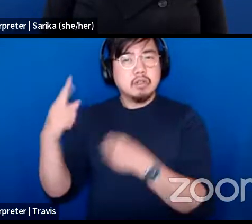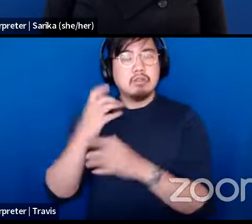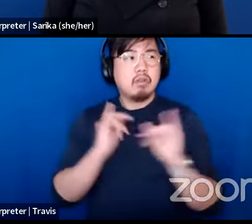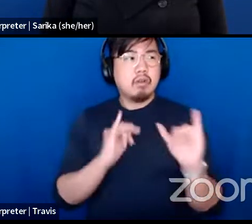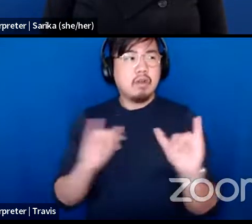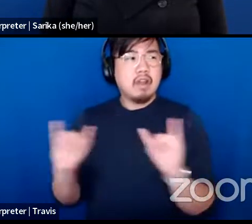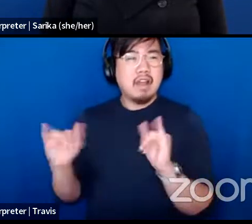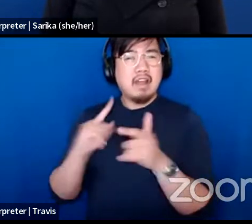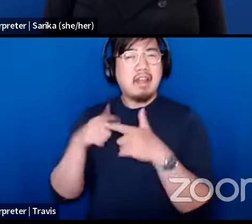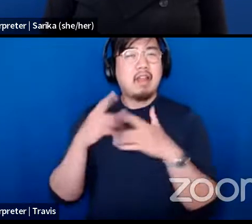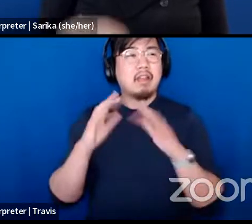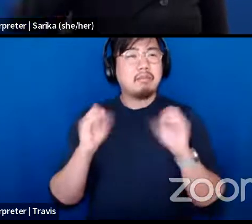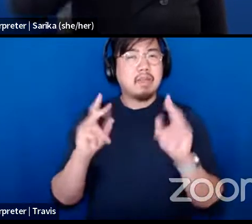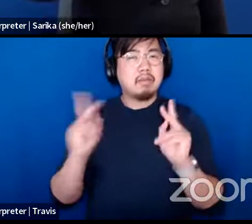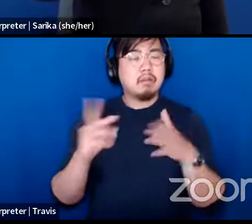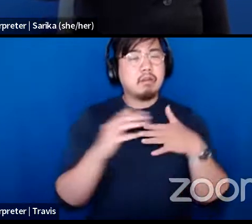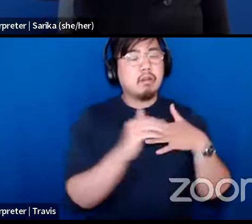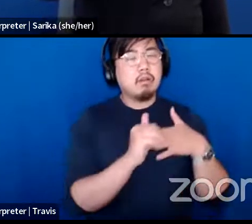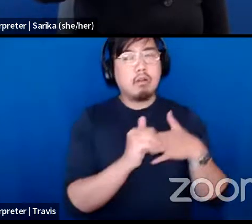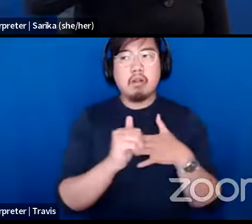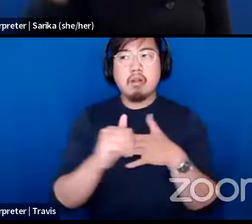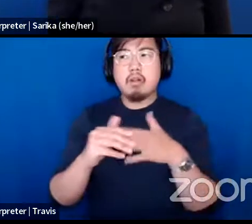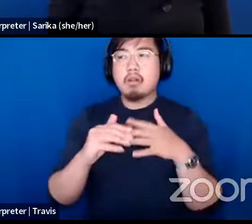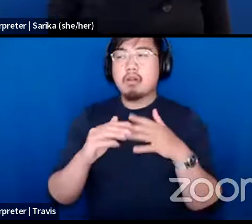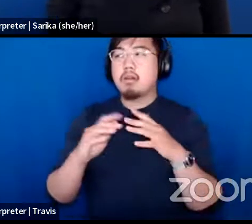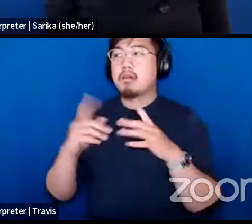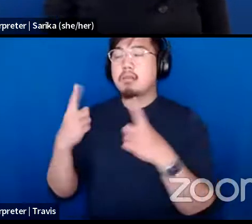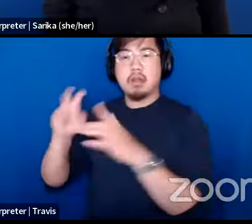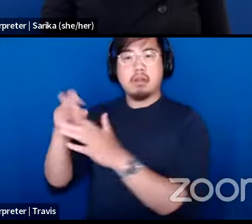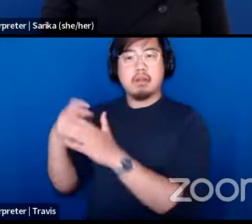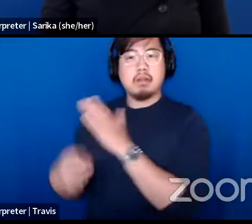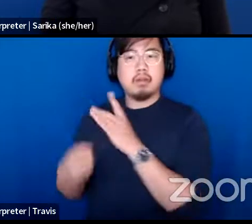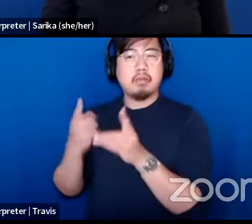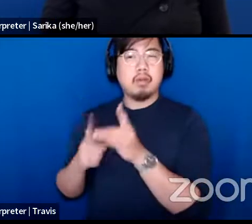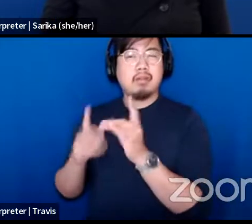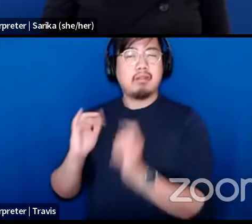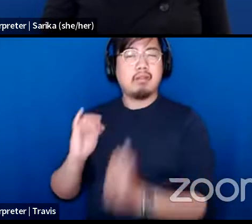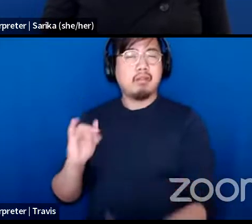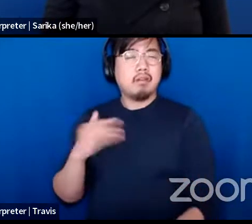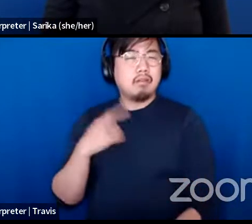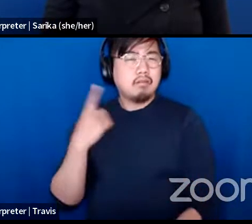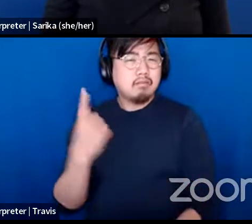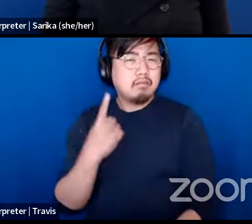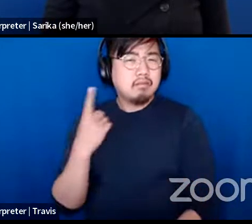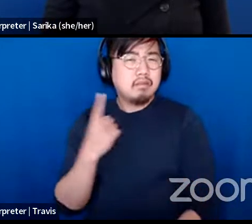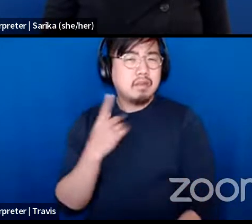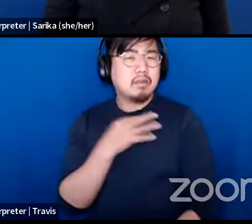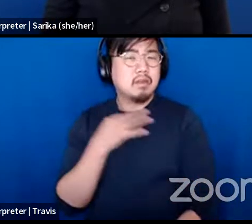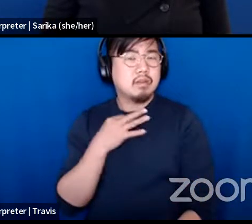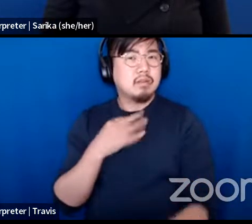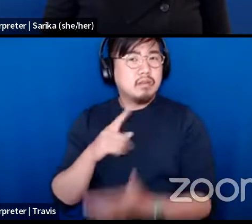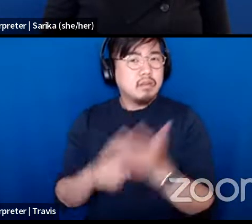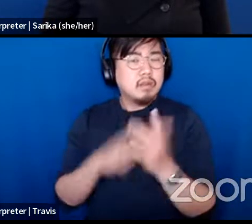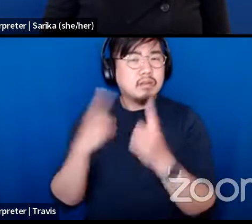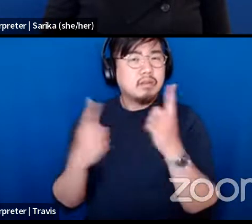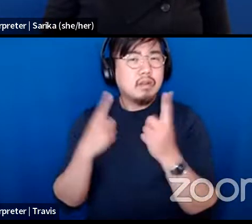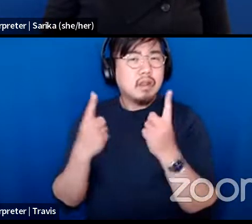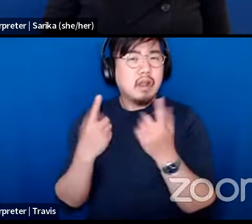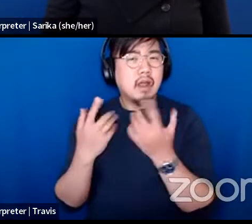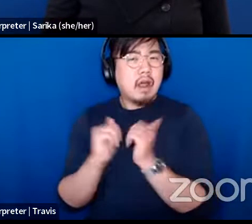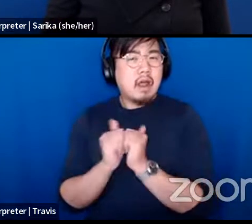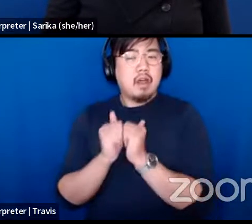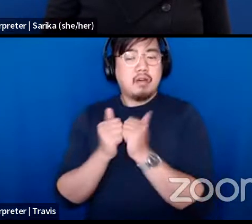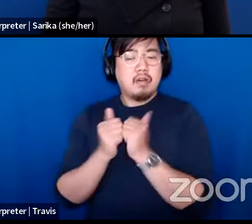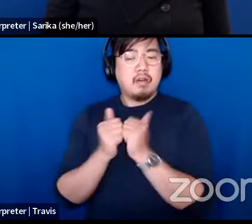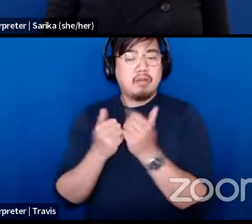Buddhism. And at the same time, as I say that, I wonder if some of what you're thinking about is just the fact of how Buddhism came to this